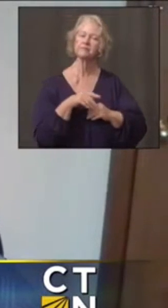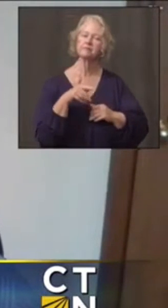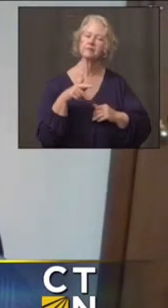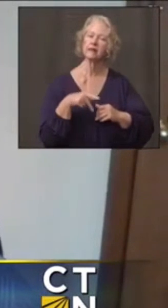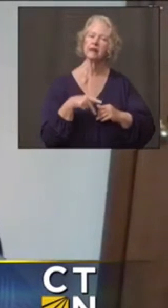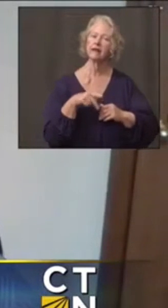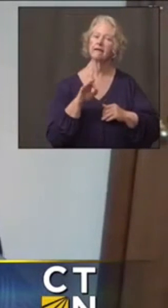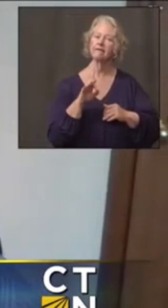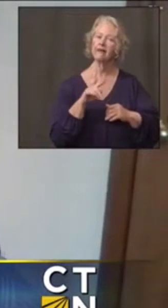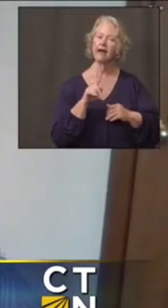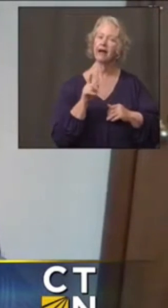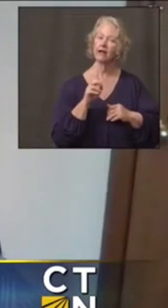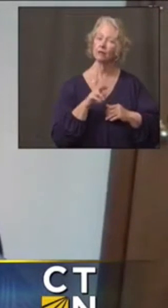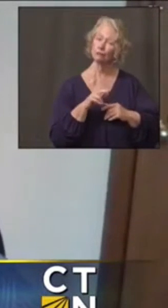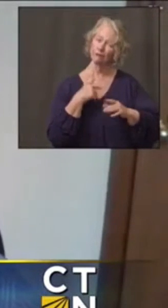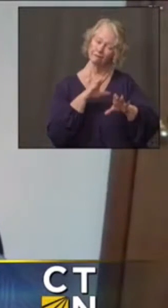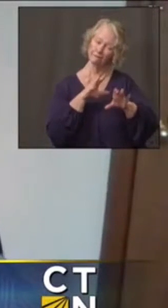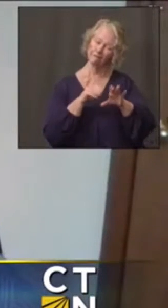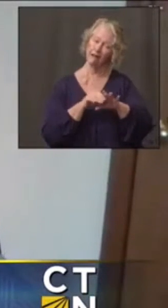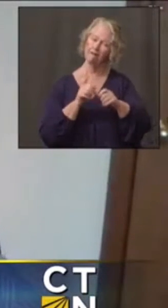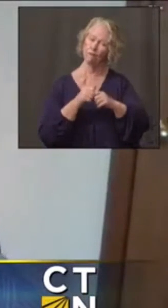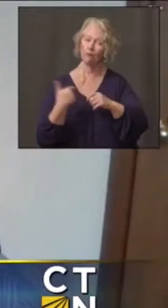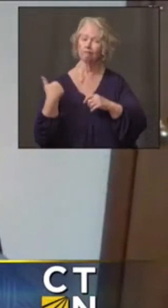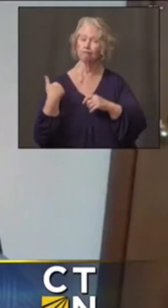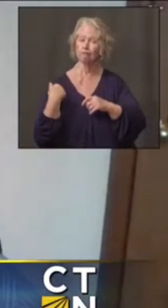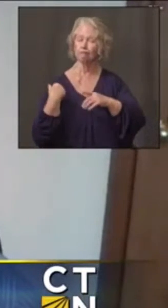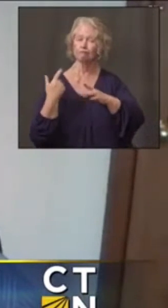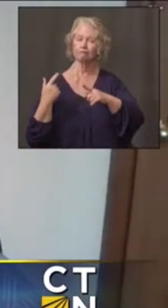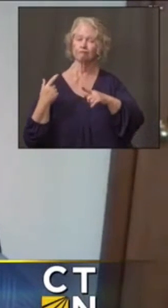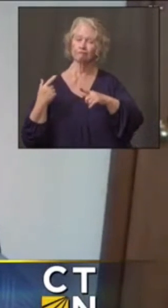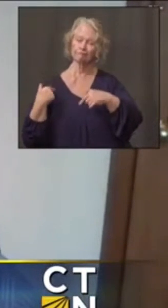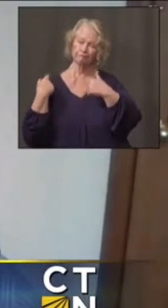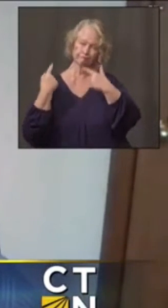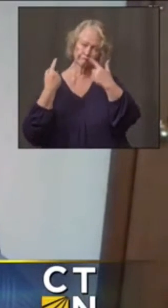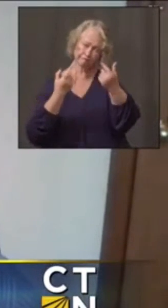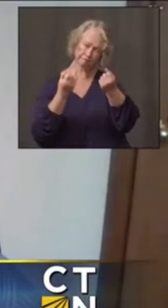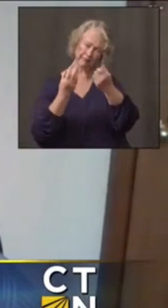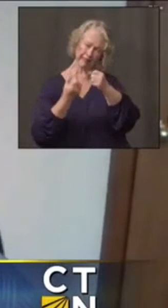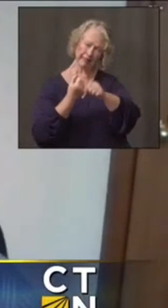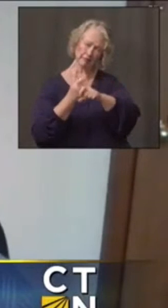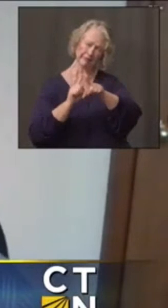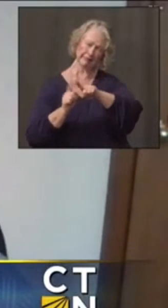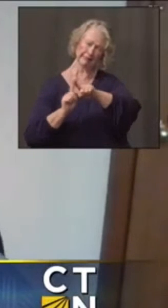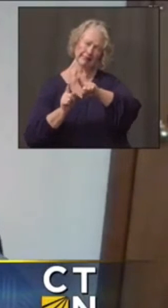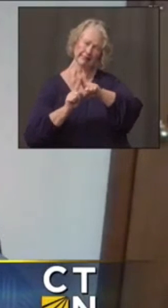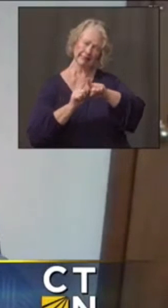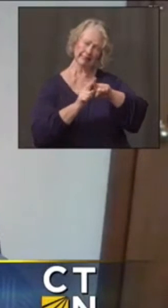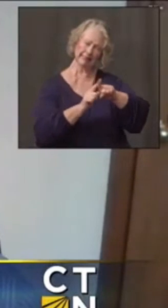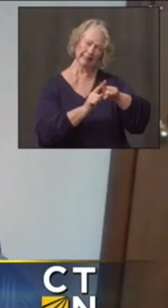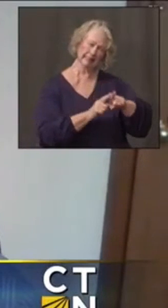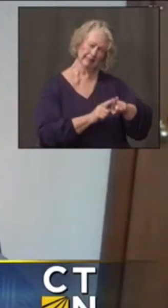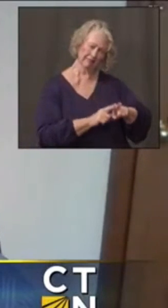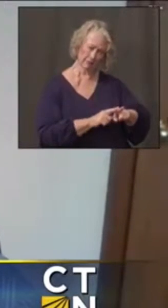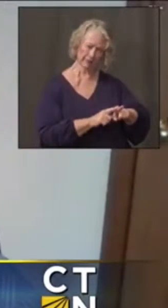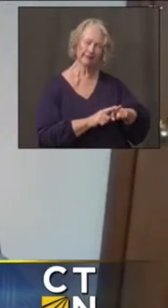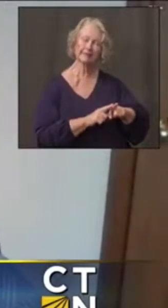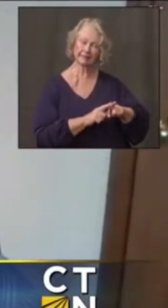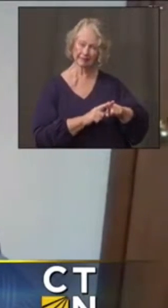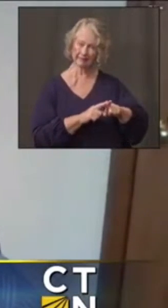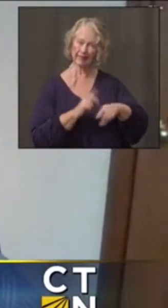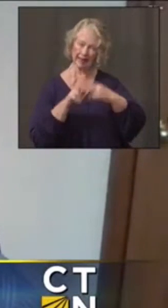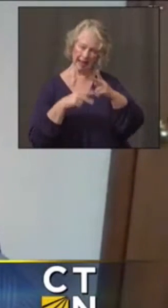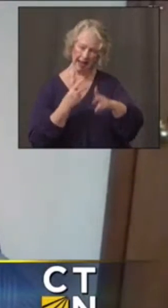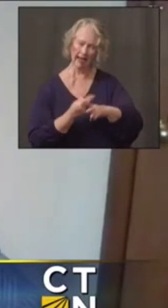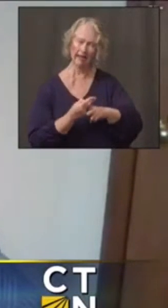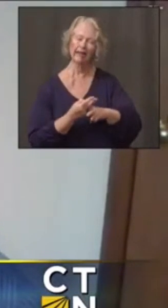has been in the vaccine business for quite a number of years with many products on the market, many also